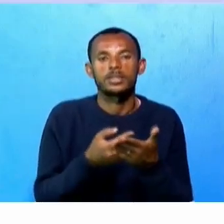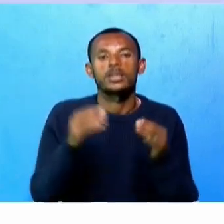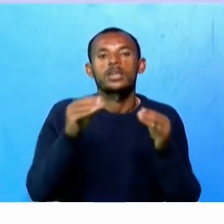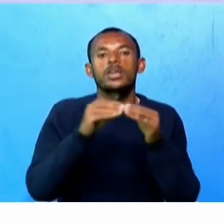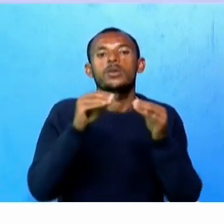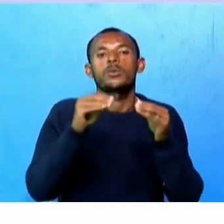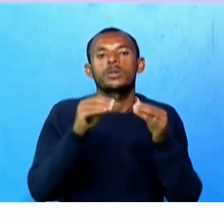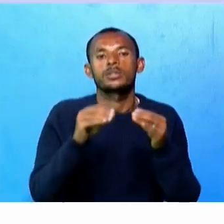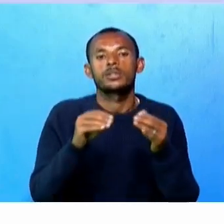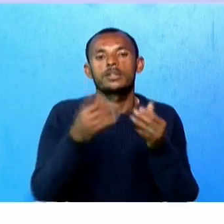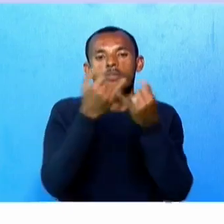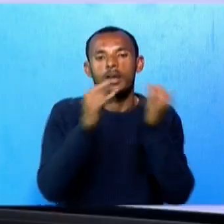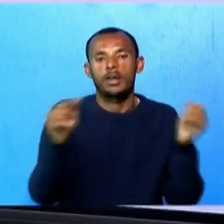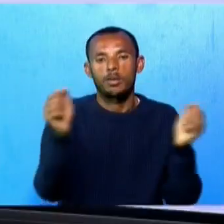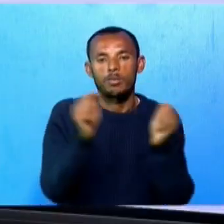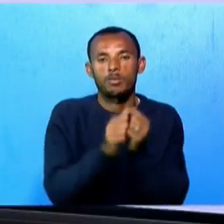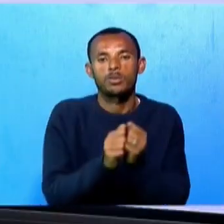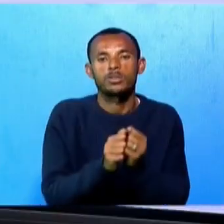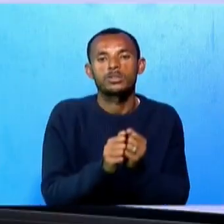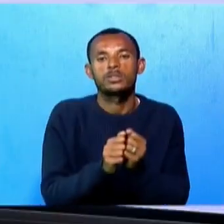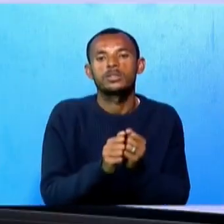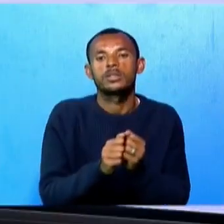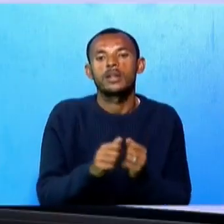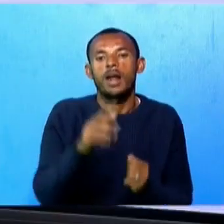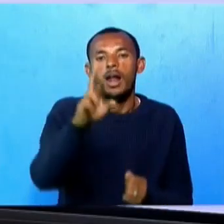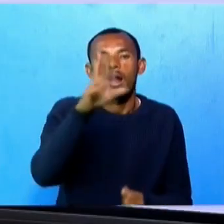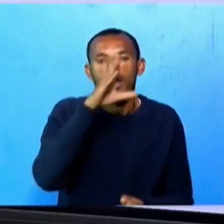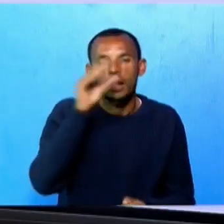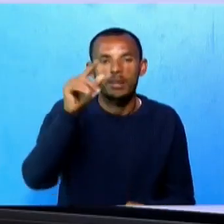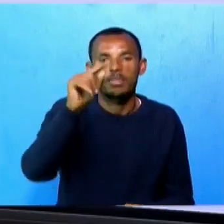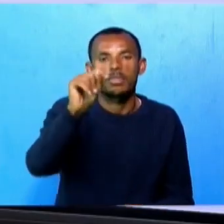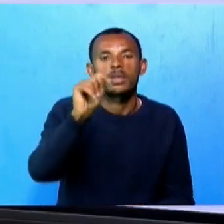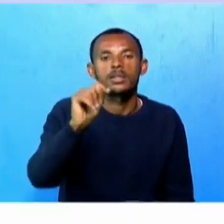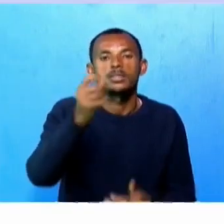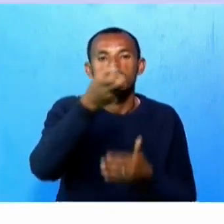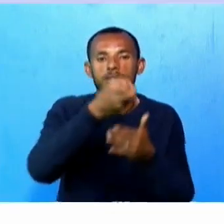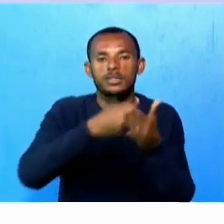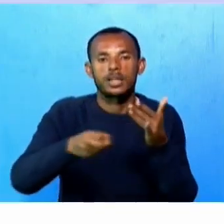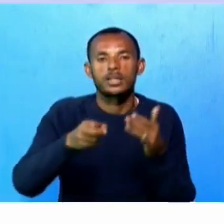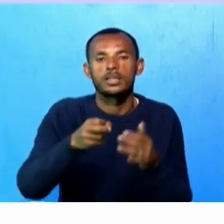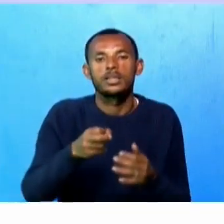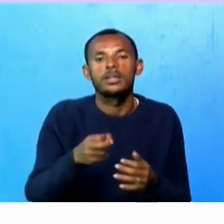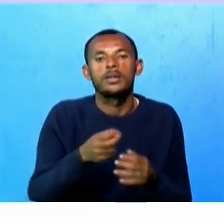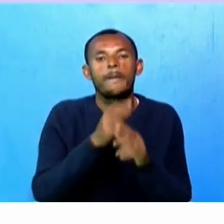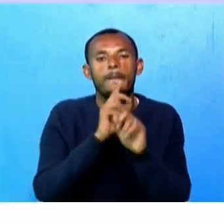and divide both sides by R and T, the result gives us